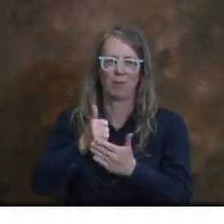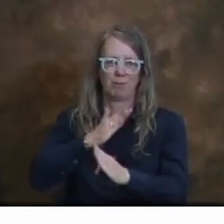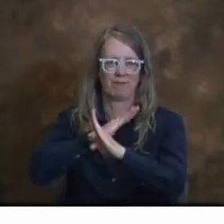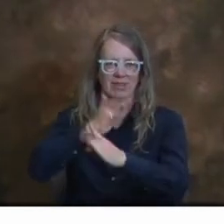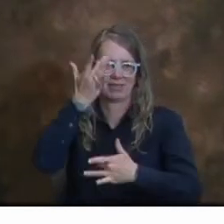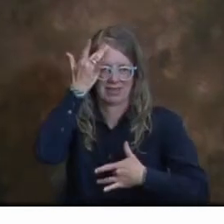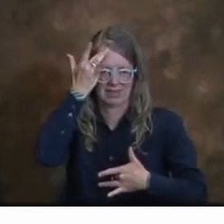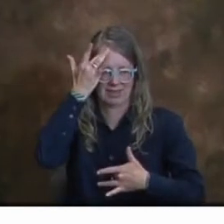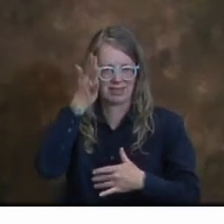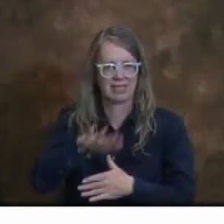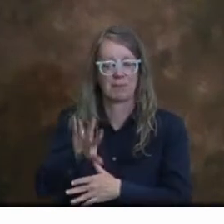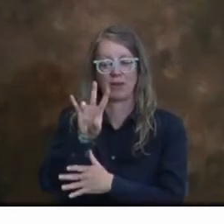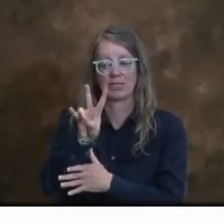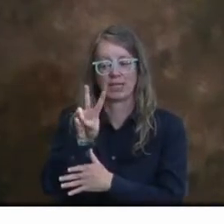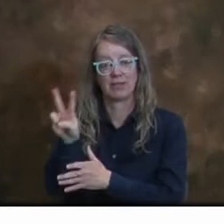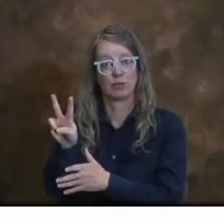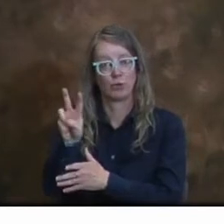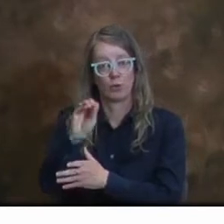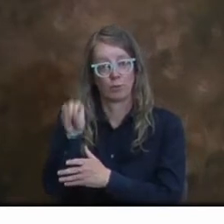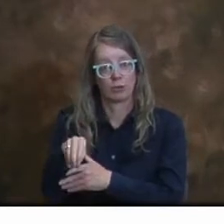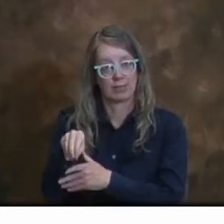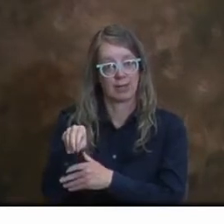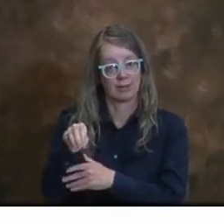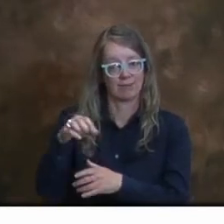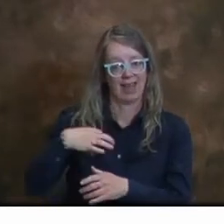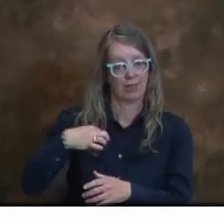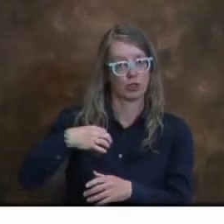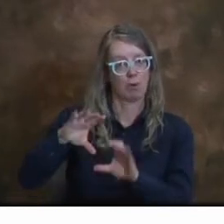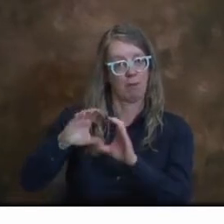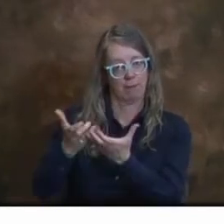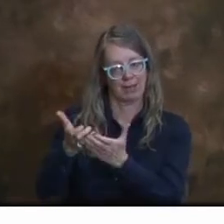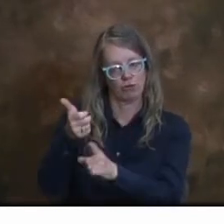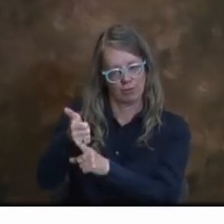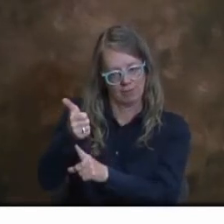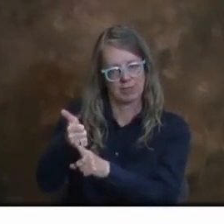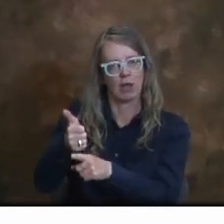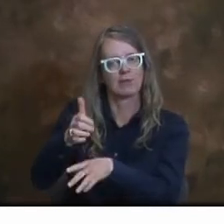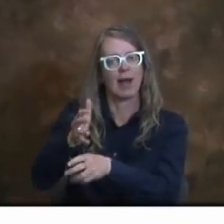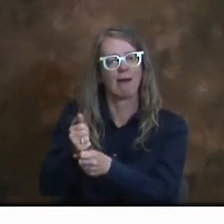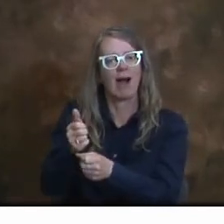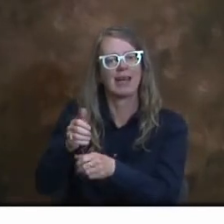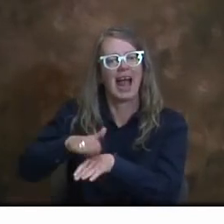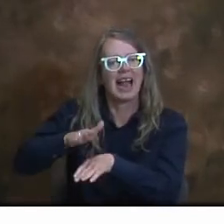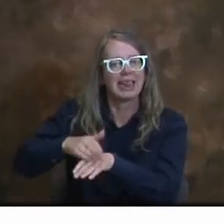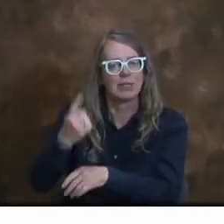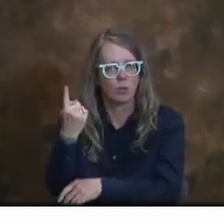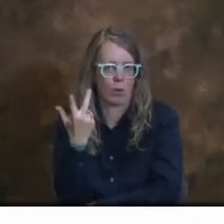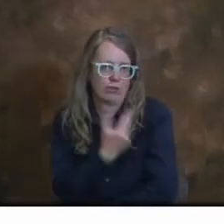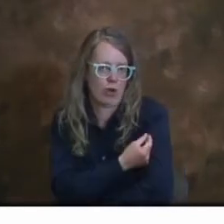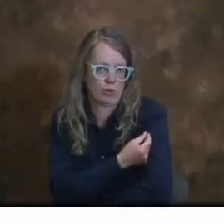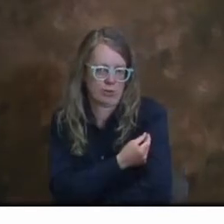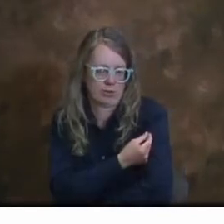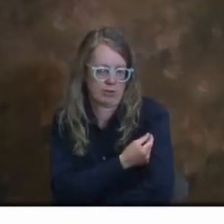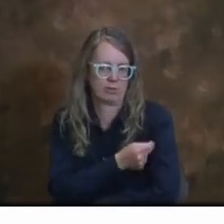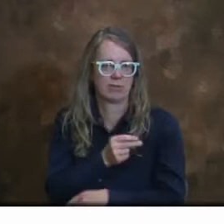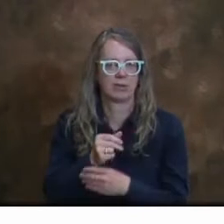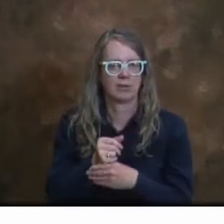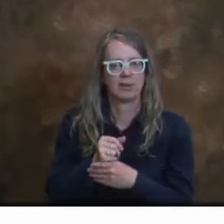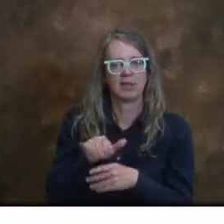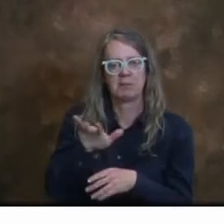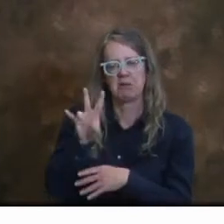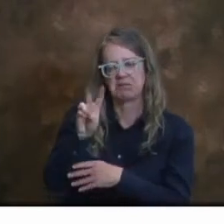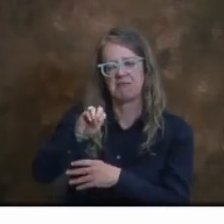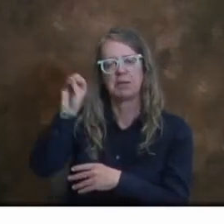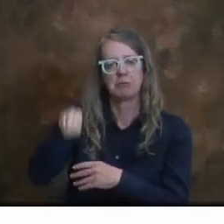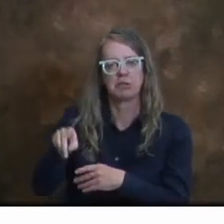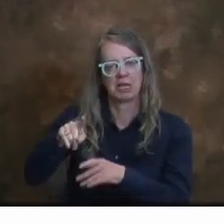eligible population having received at least one dose, and approaching that 70% of that eligible